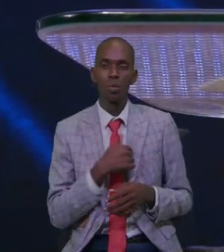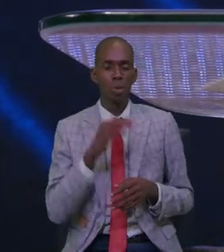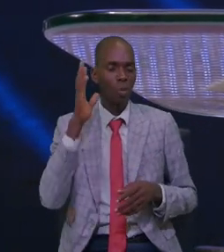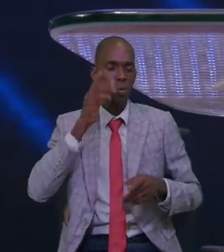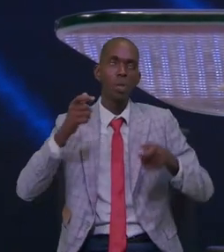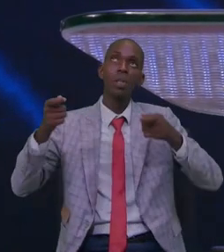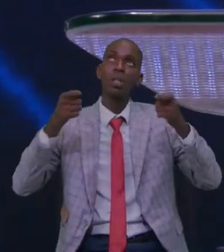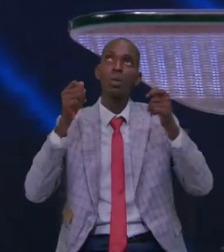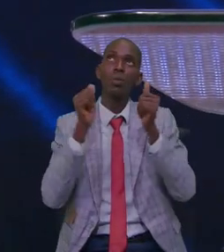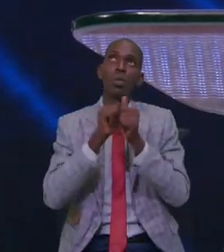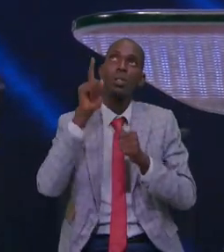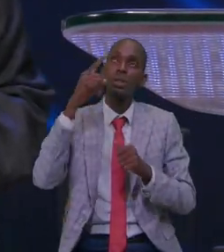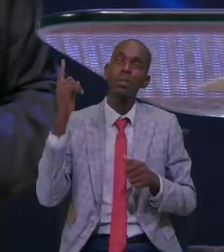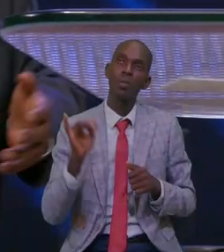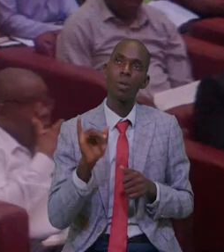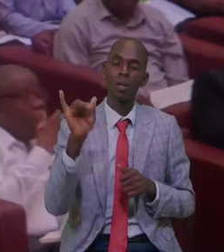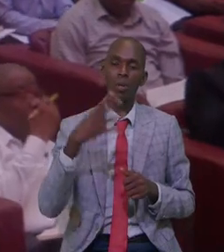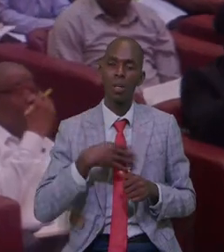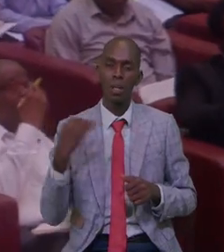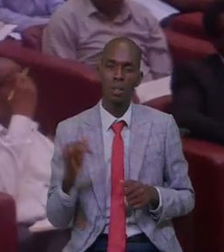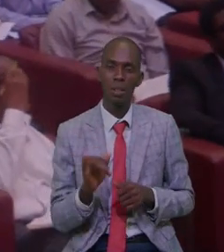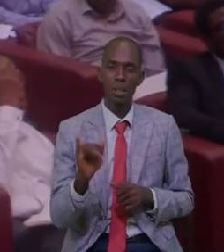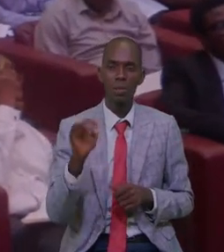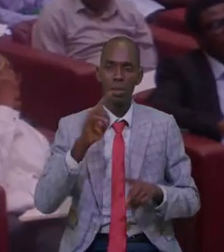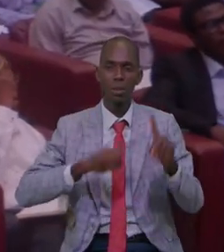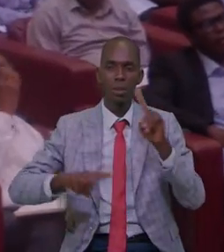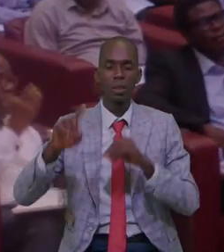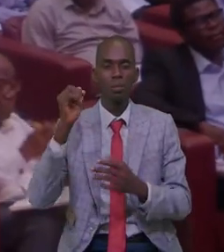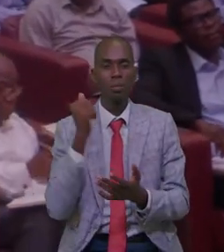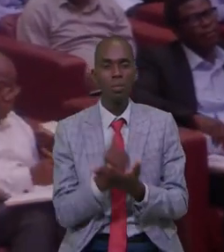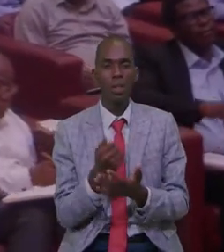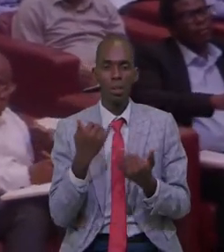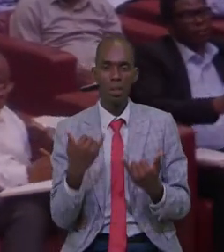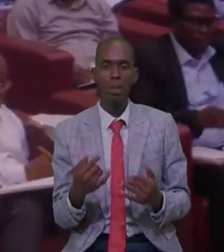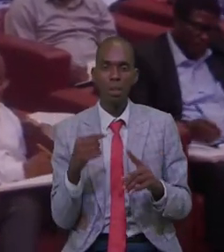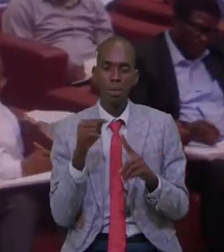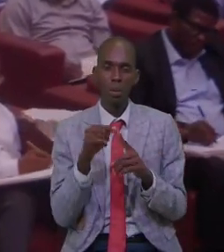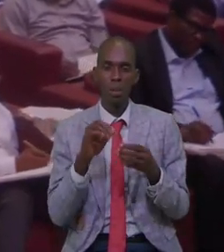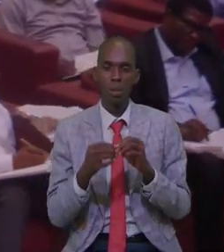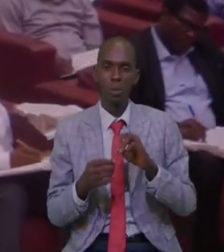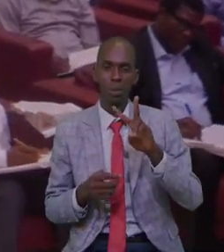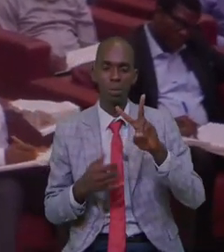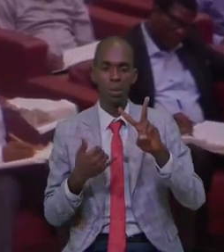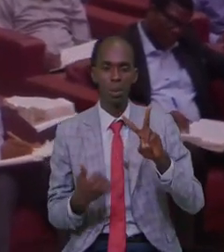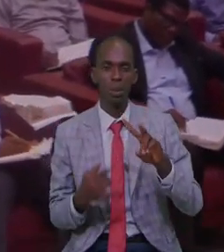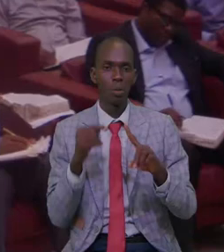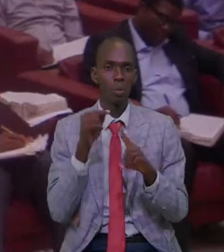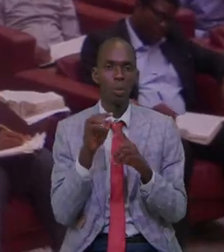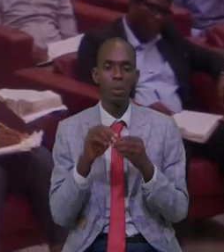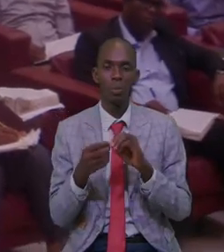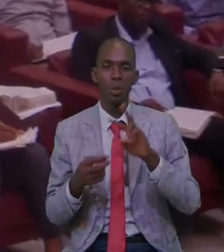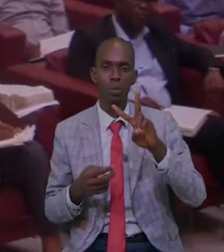and ever. And the church will say, amen. We're coming to point number two now. Point number two is